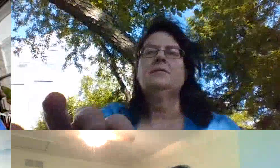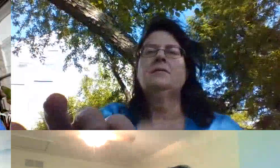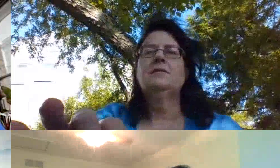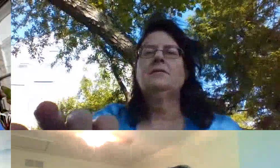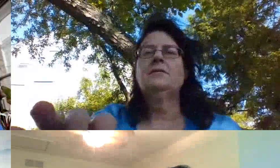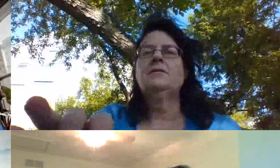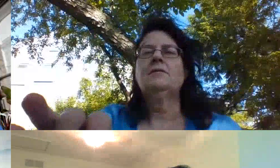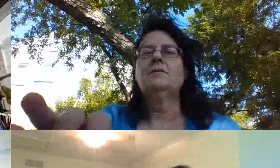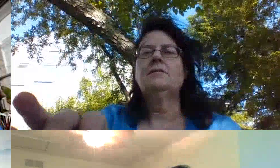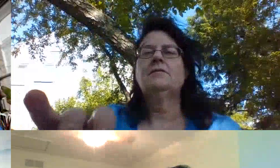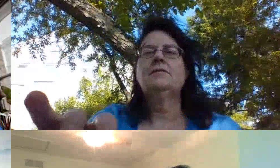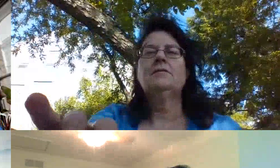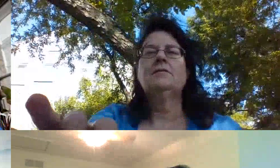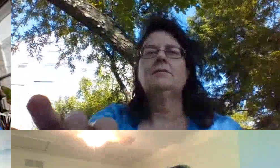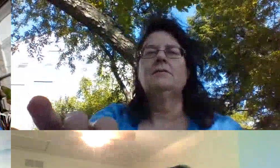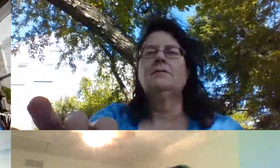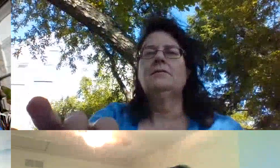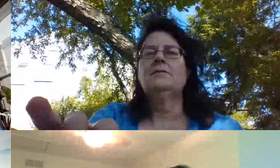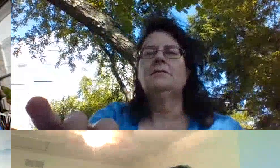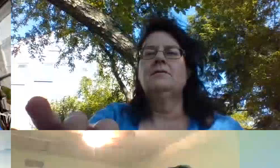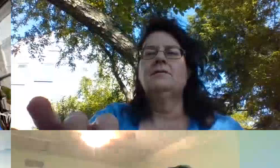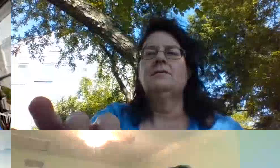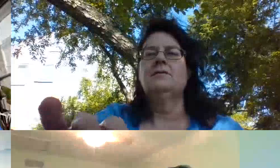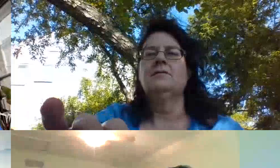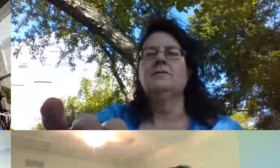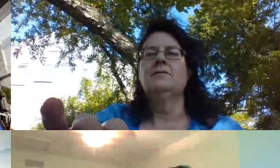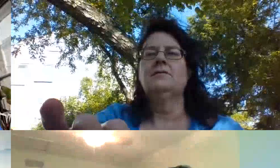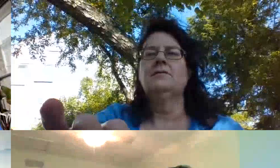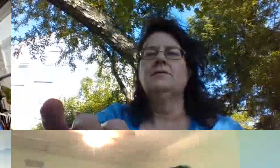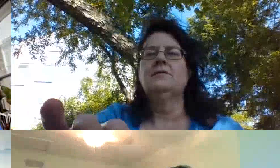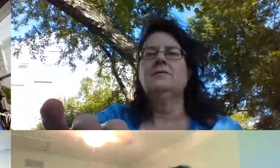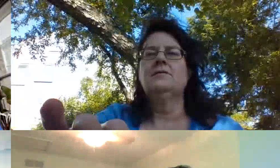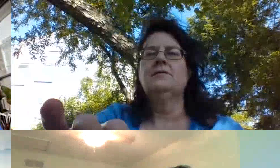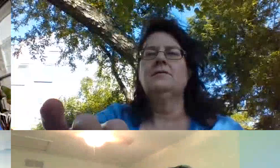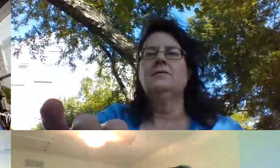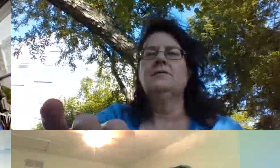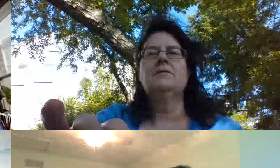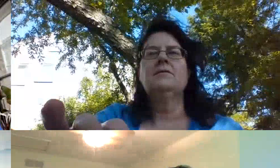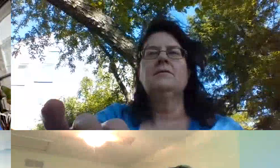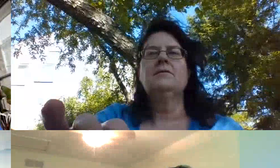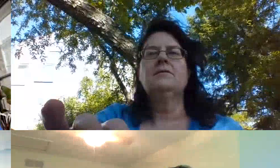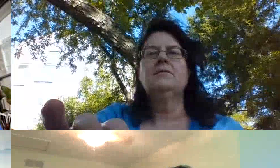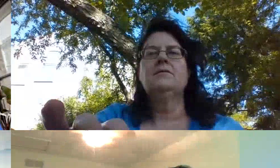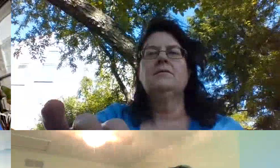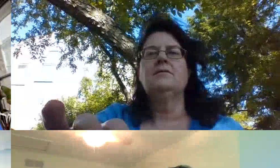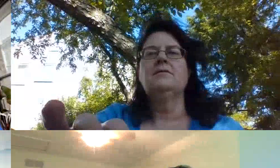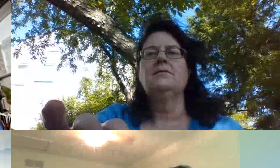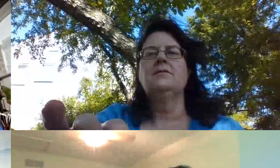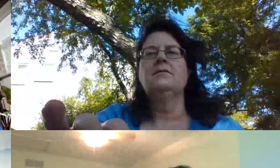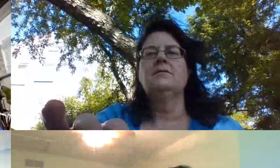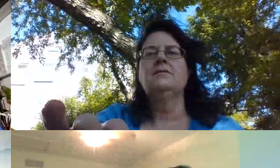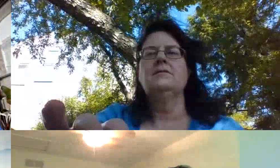Okay. So, and you, Cheryl and Peggy, were you guys the only ones that didn't see